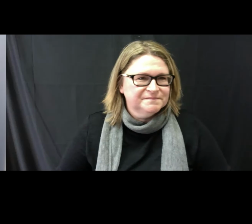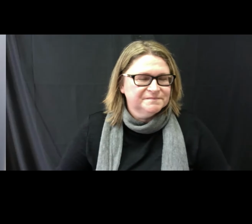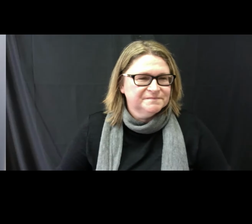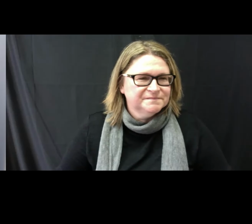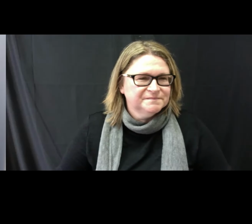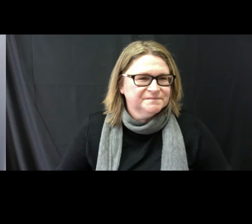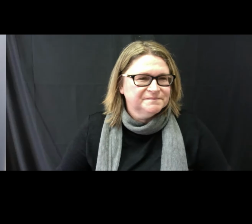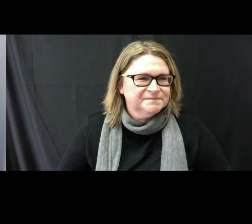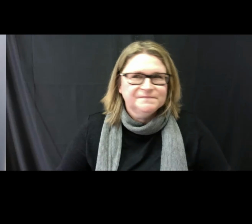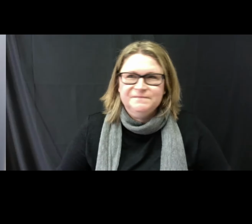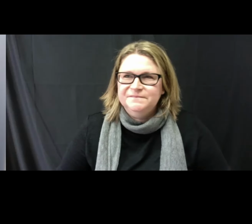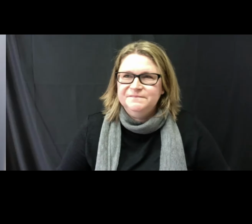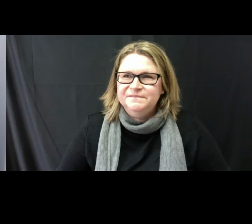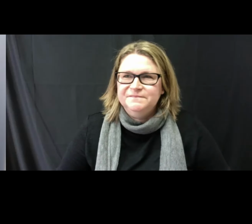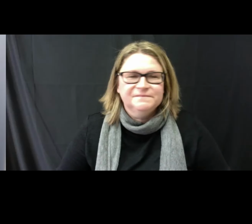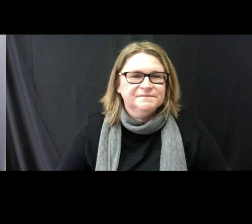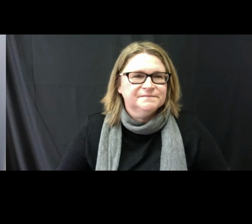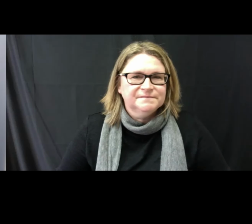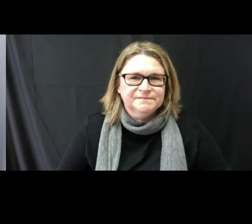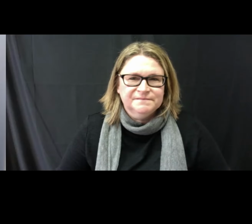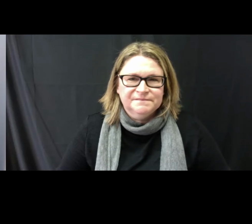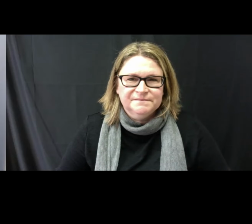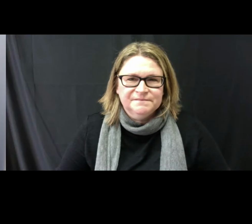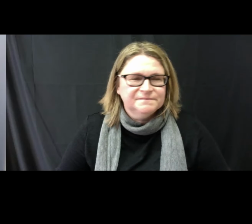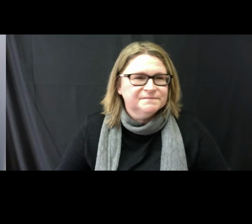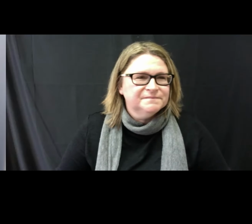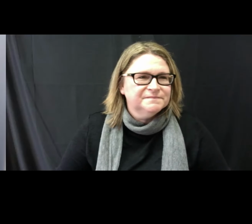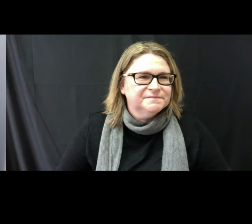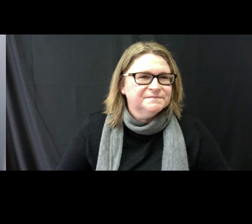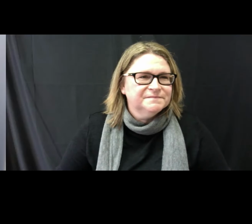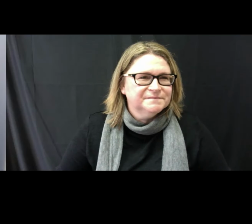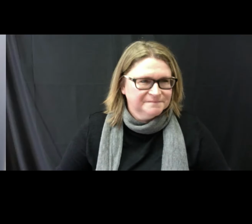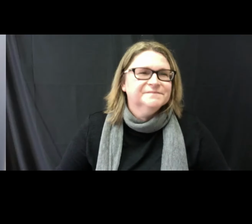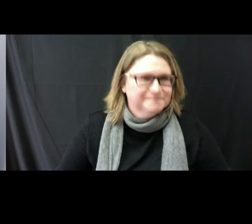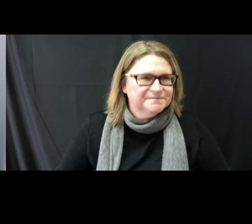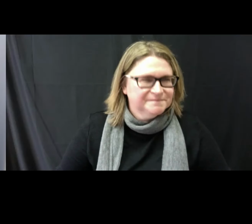Thank you, Dr. Petrites. I appreciate you being here.